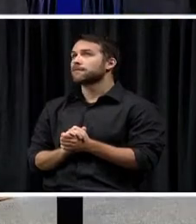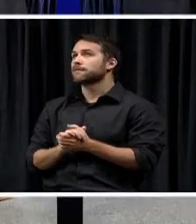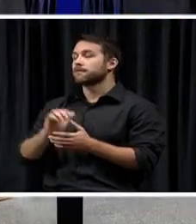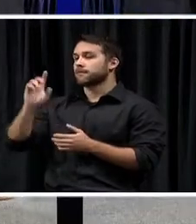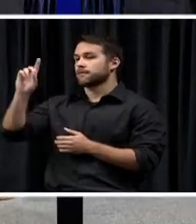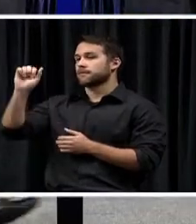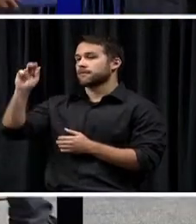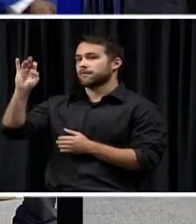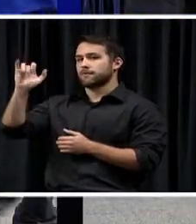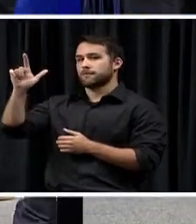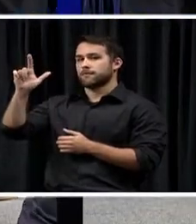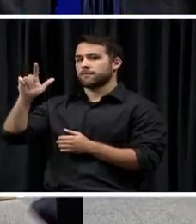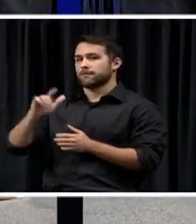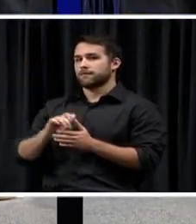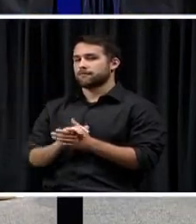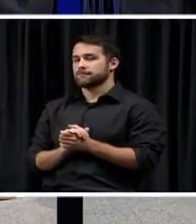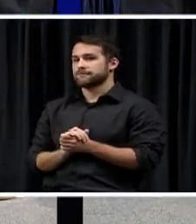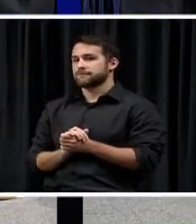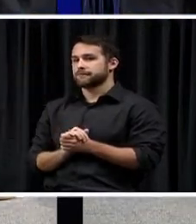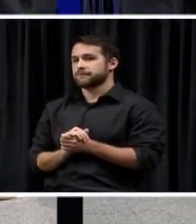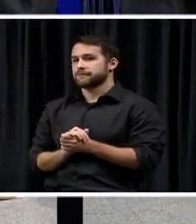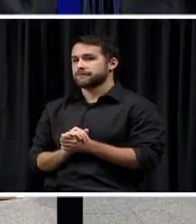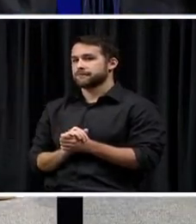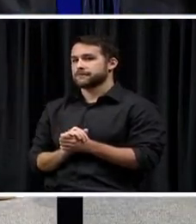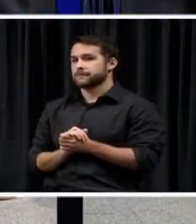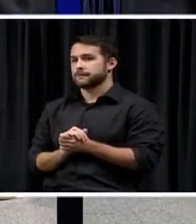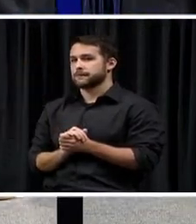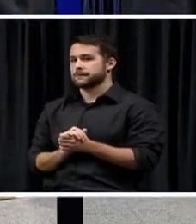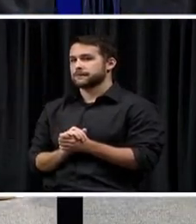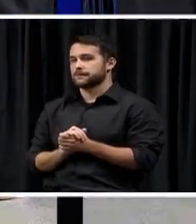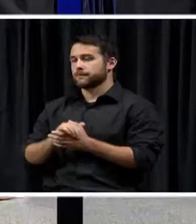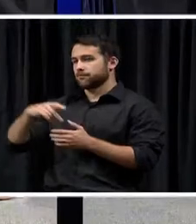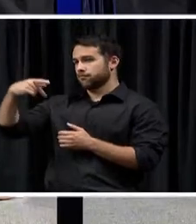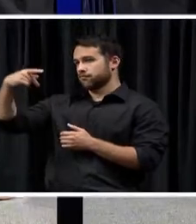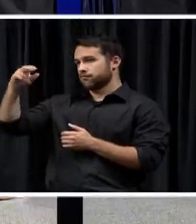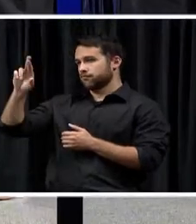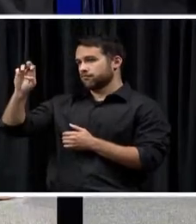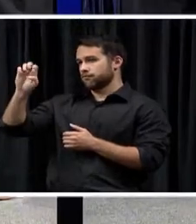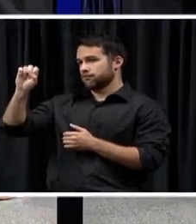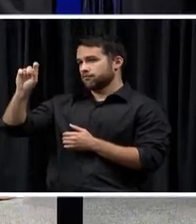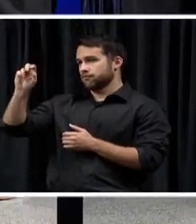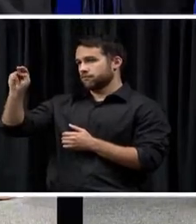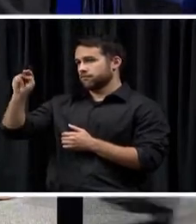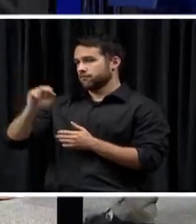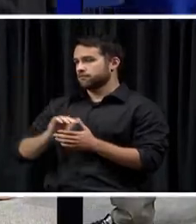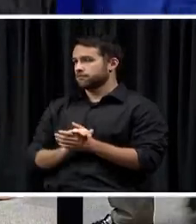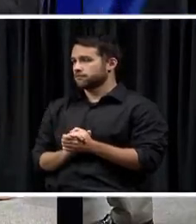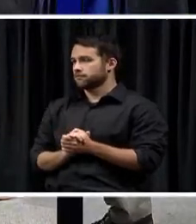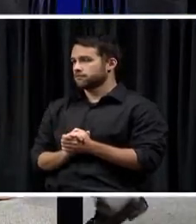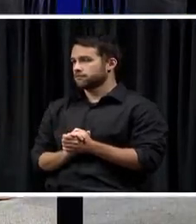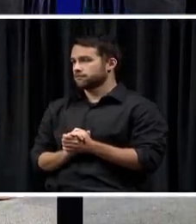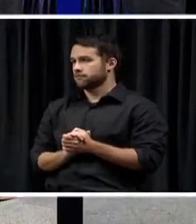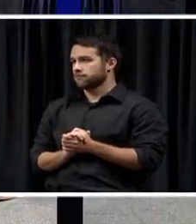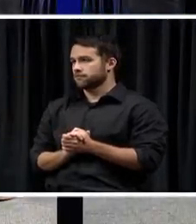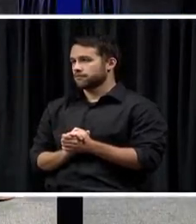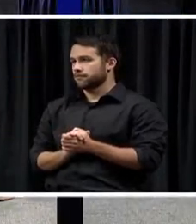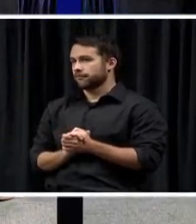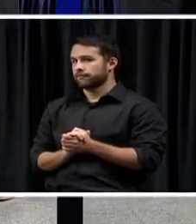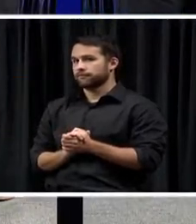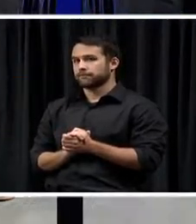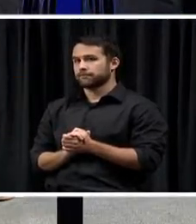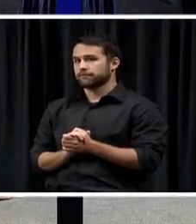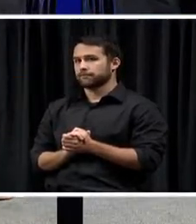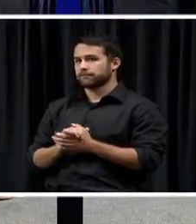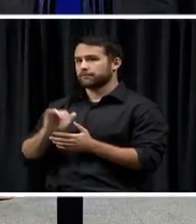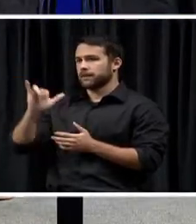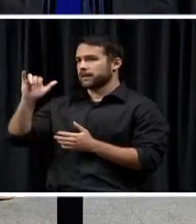Daniel Lynn Glenn Griggs. Preston Taylor Reese Green.